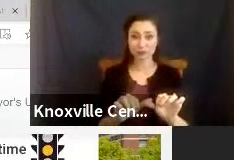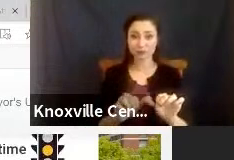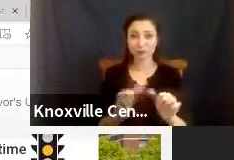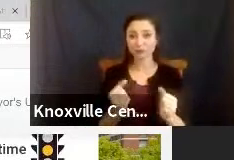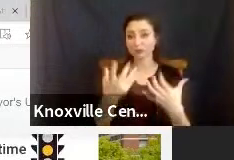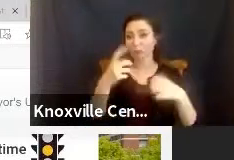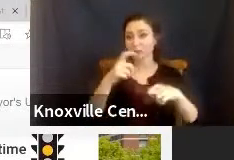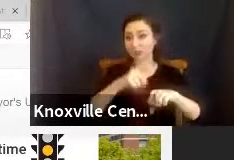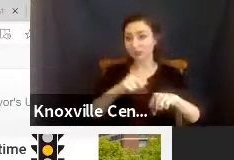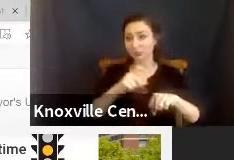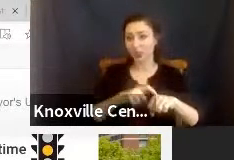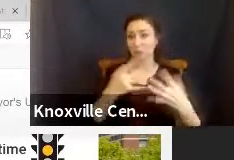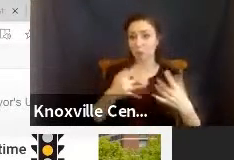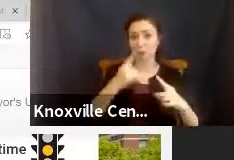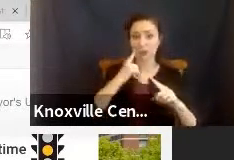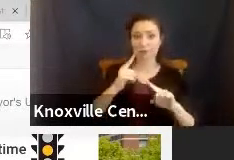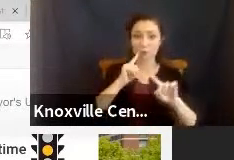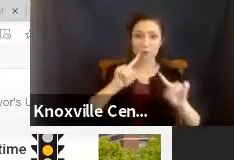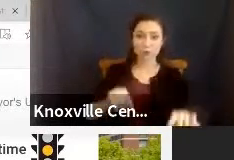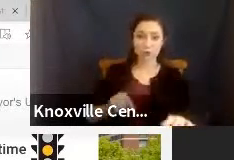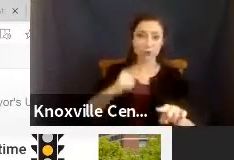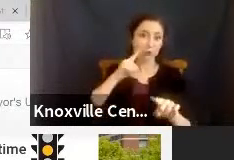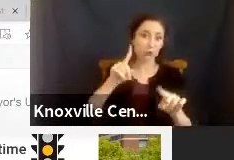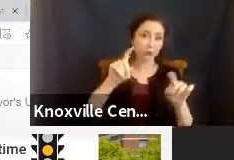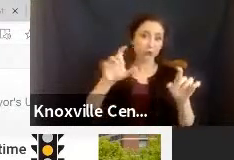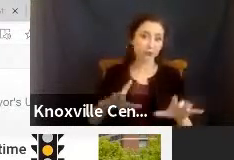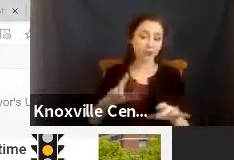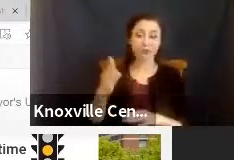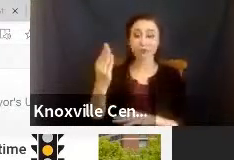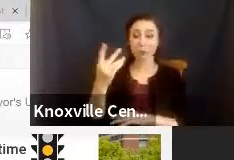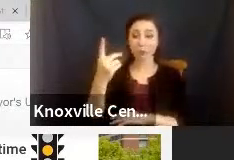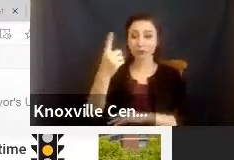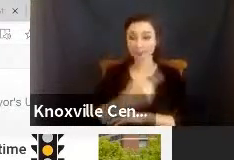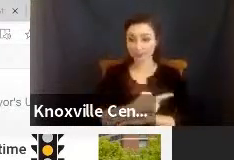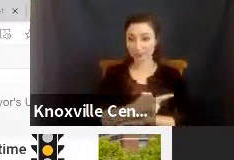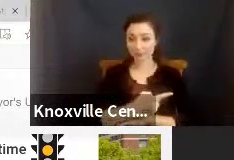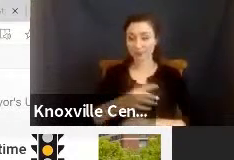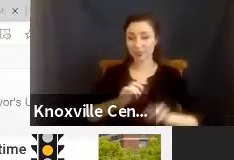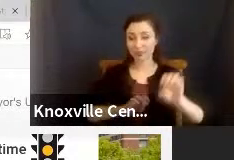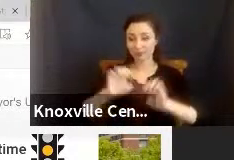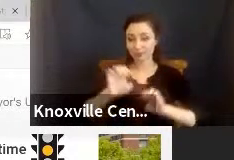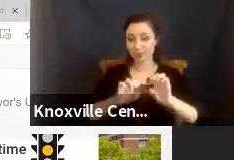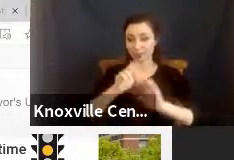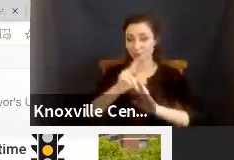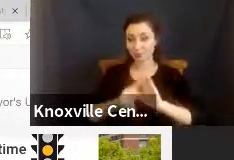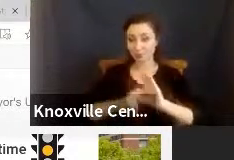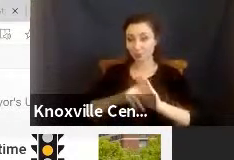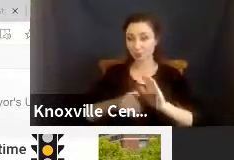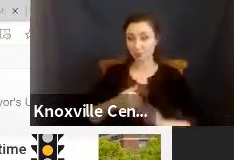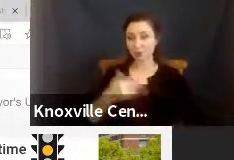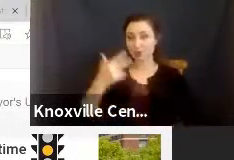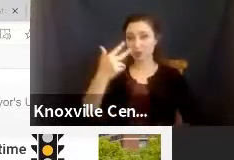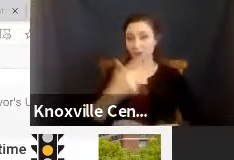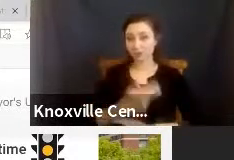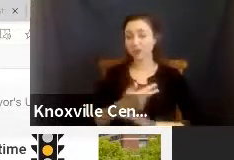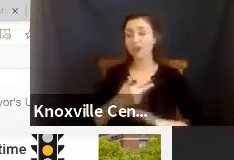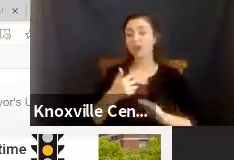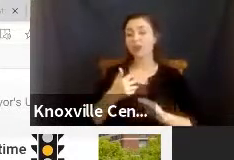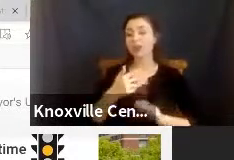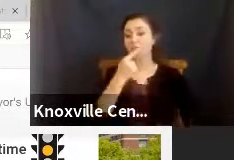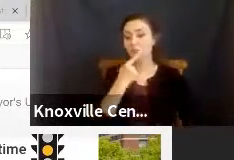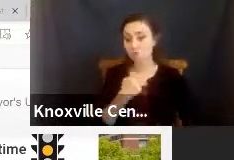time. Over the 14-day evaluation period, we did have a 3-day red trend in lab turnaround